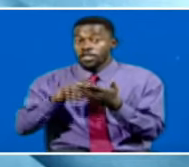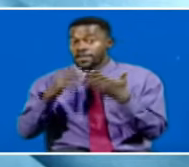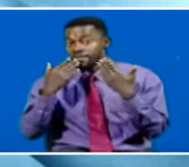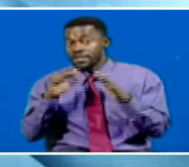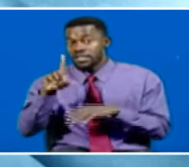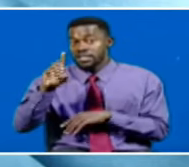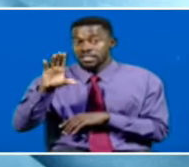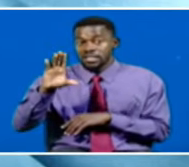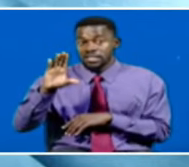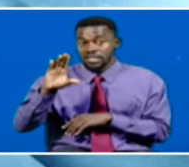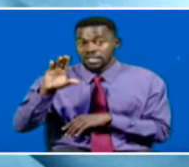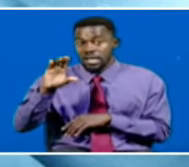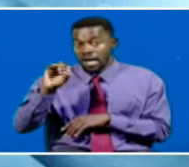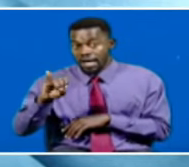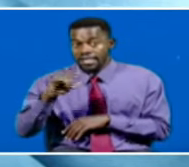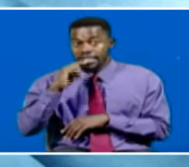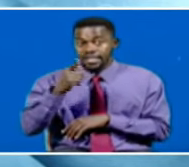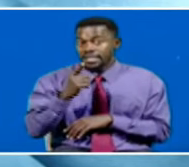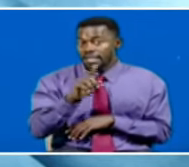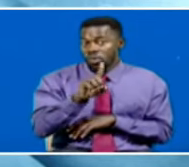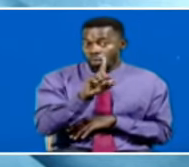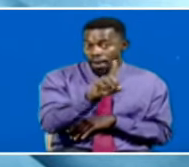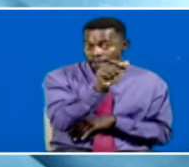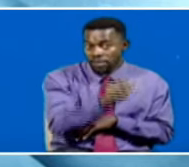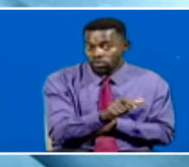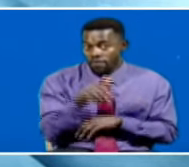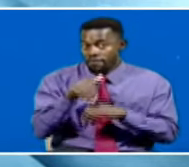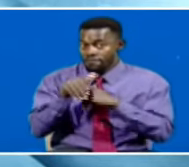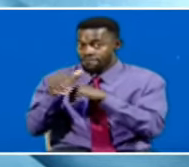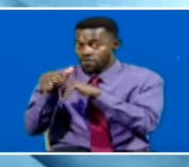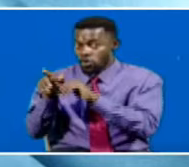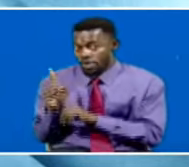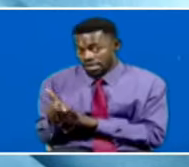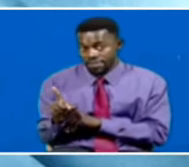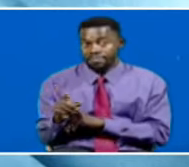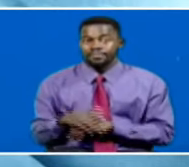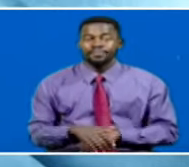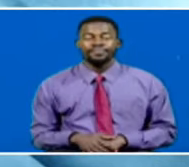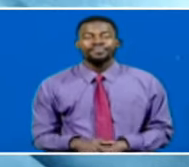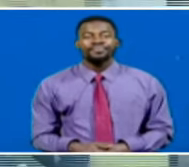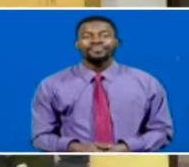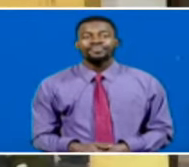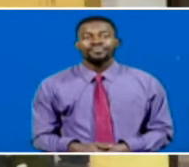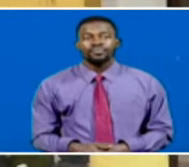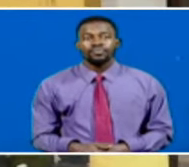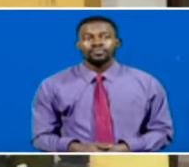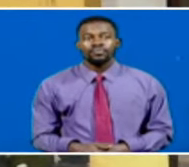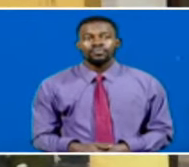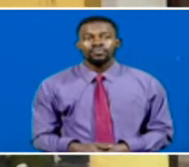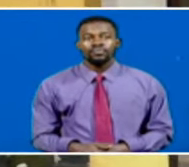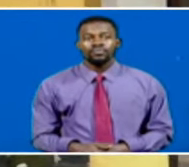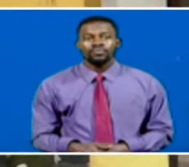Monday claiming that there is someone after him. KTN's Vera Mora has the details.